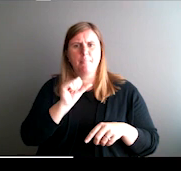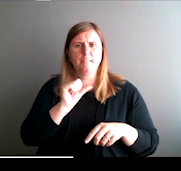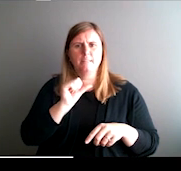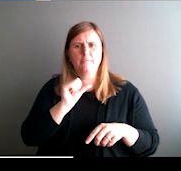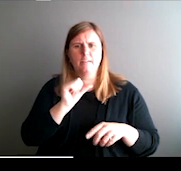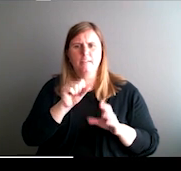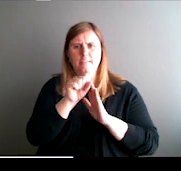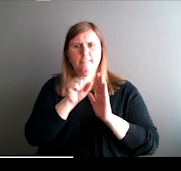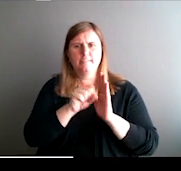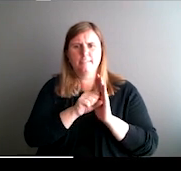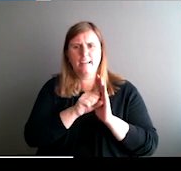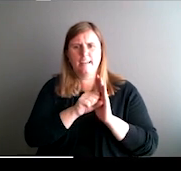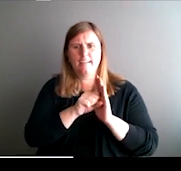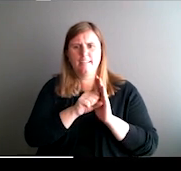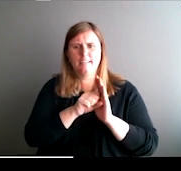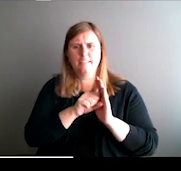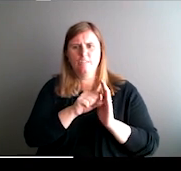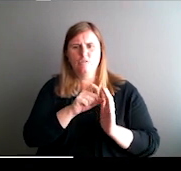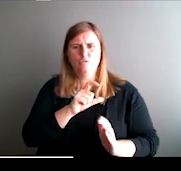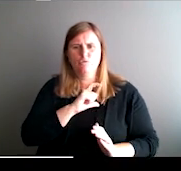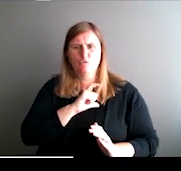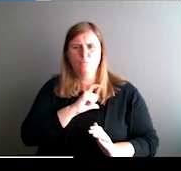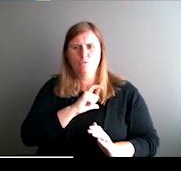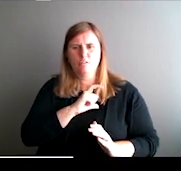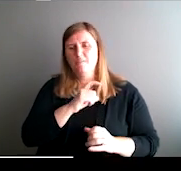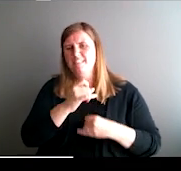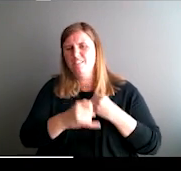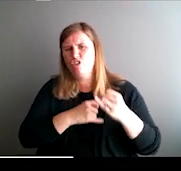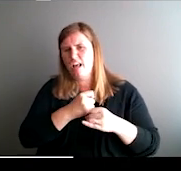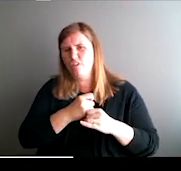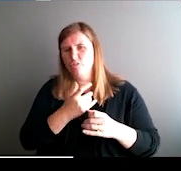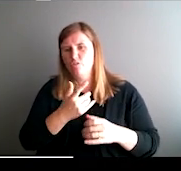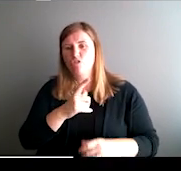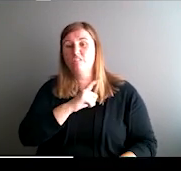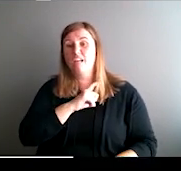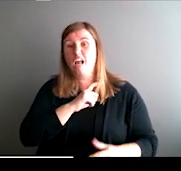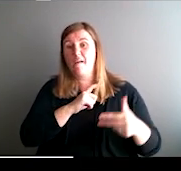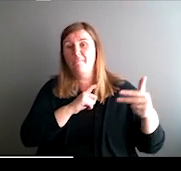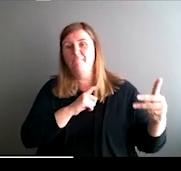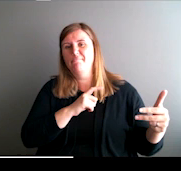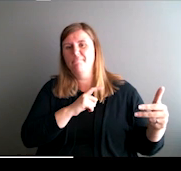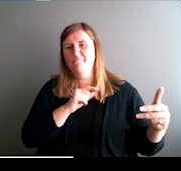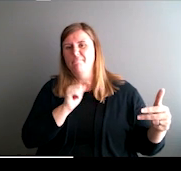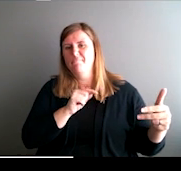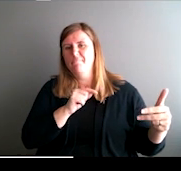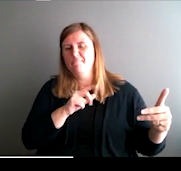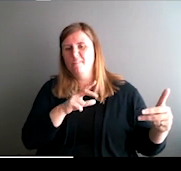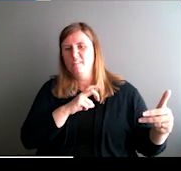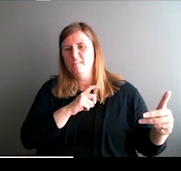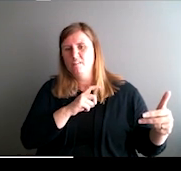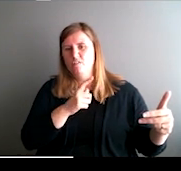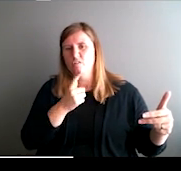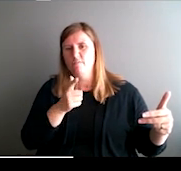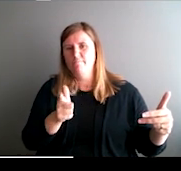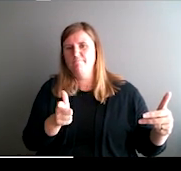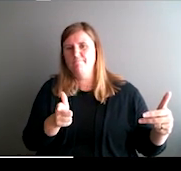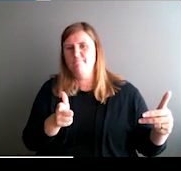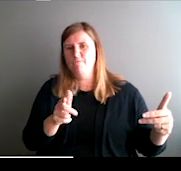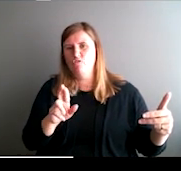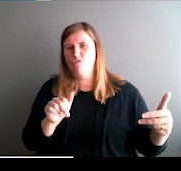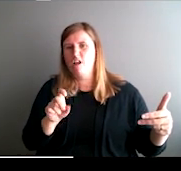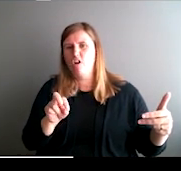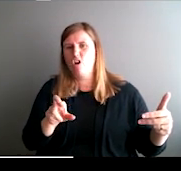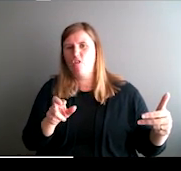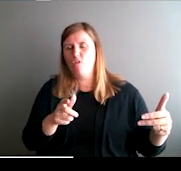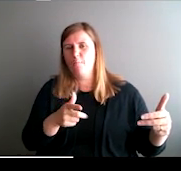Pennsylvania's state trooper. Well, I guess this is international. So there's a cop on the berm and they have their radar gun out and they're